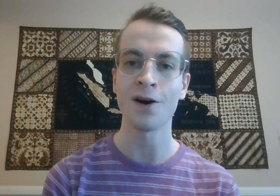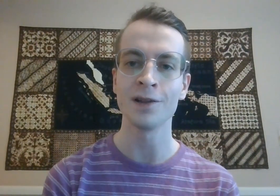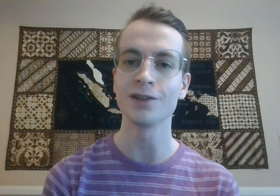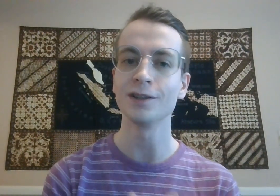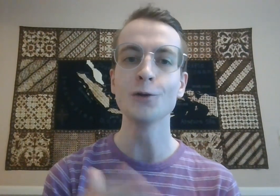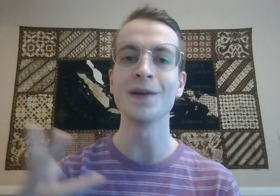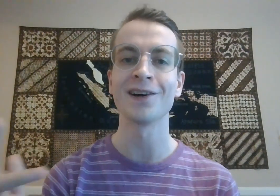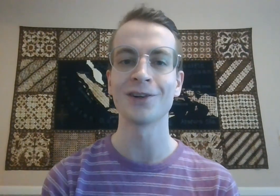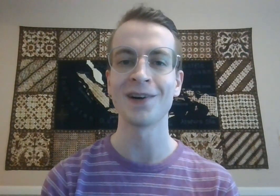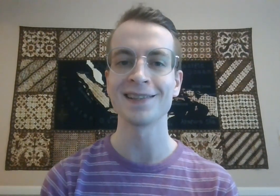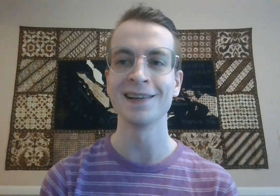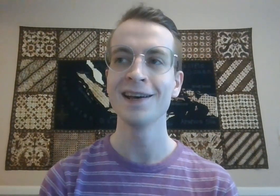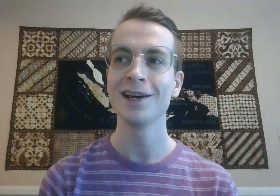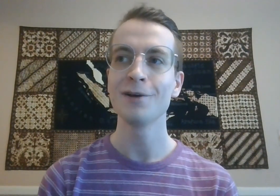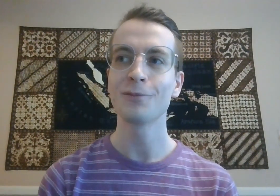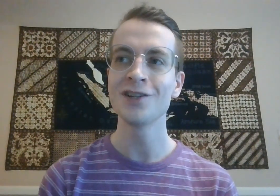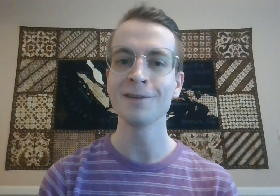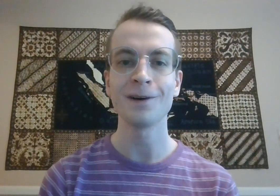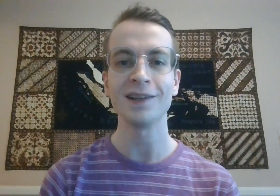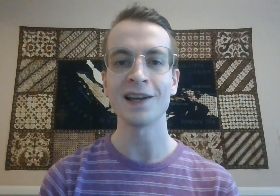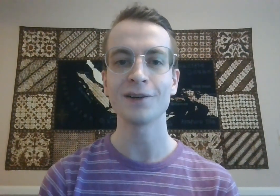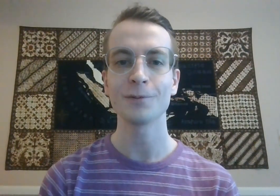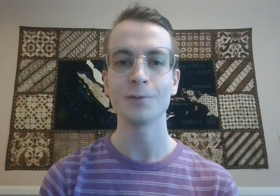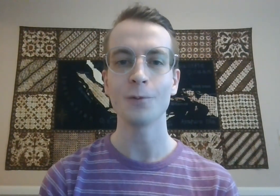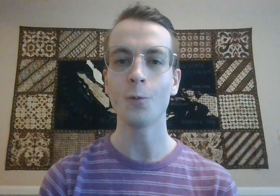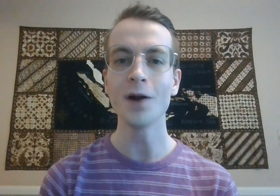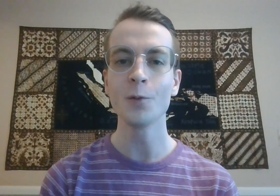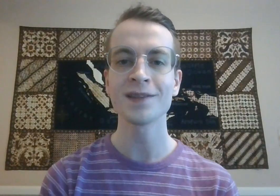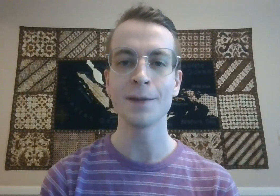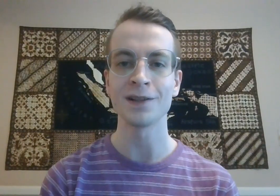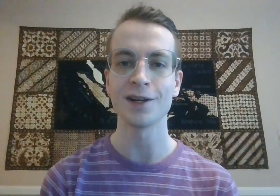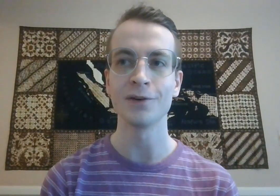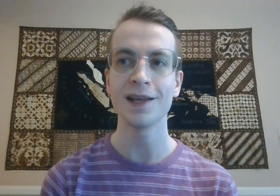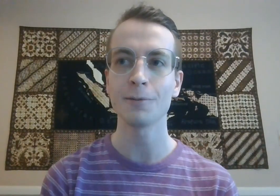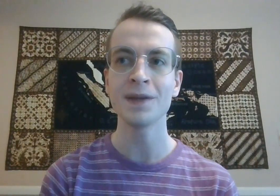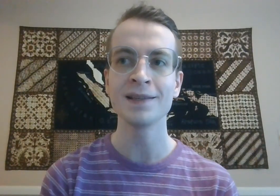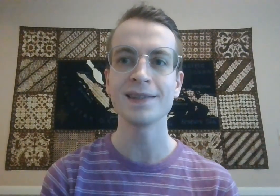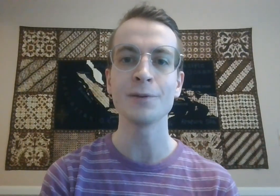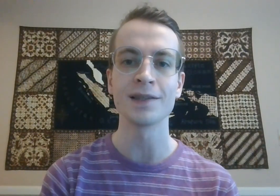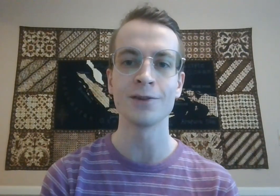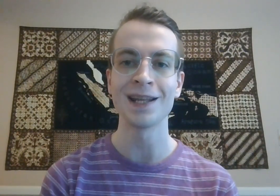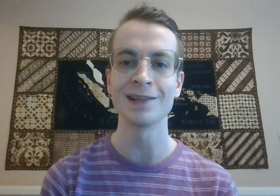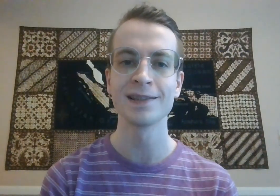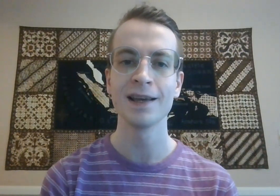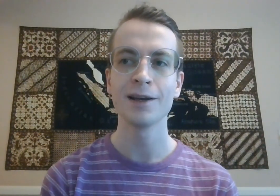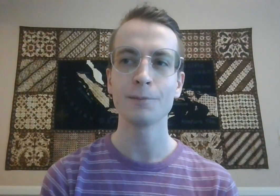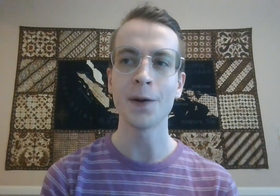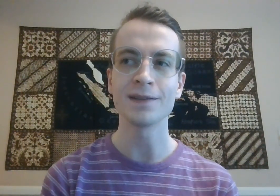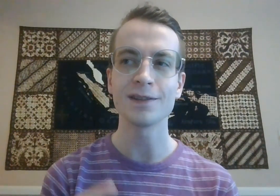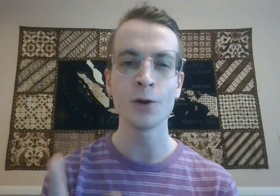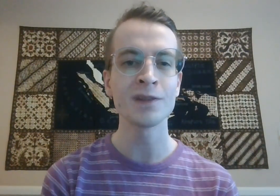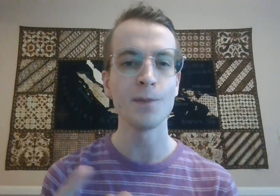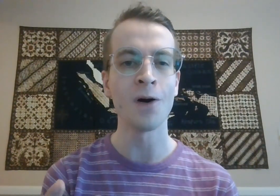of college looming on the horizon, bridging felt like one more stepping stone in a big sequence of changes,